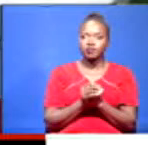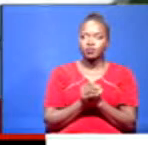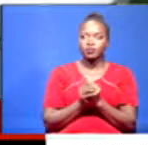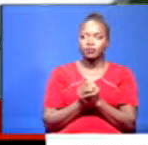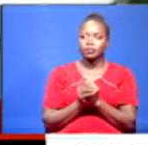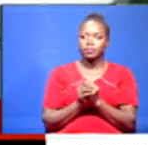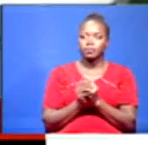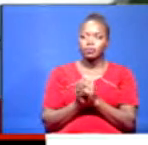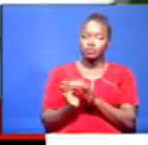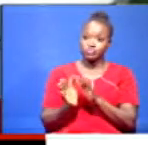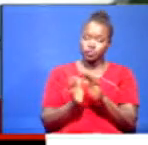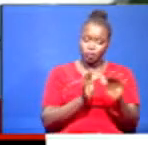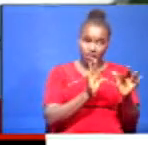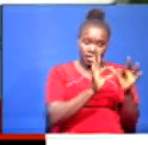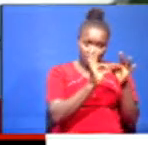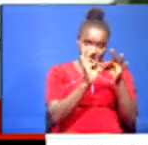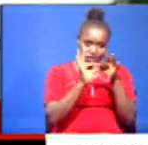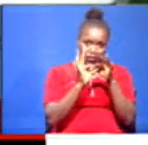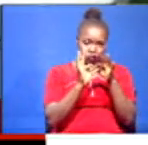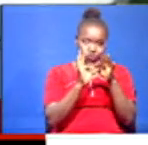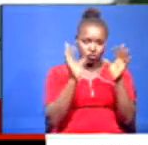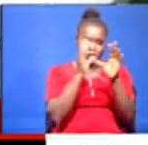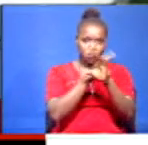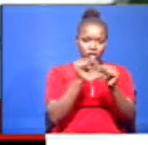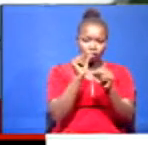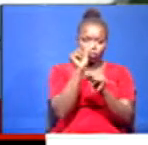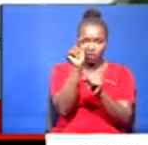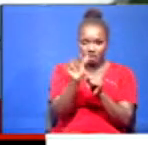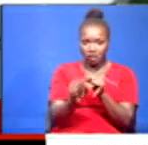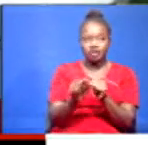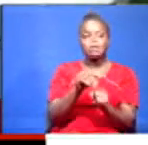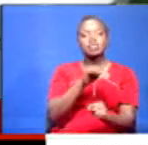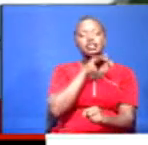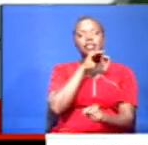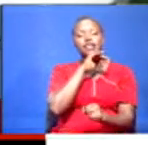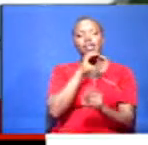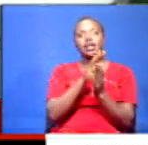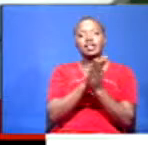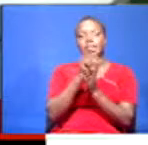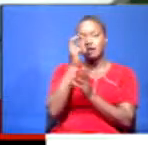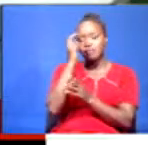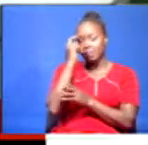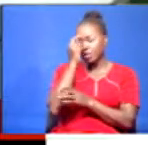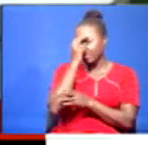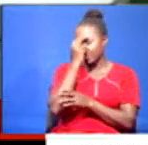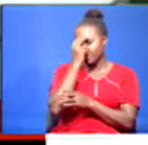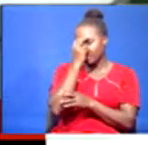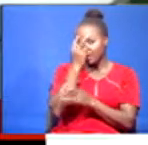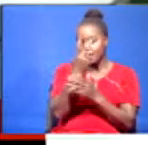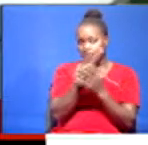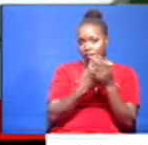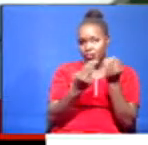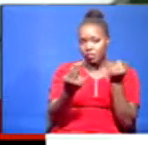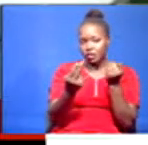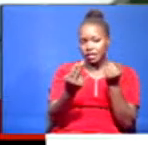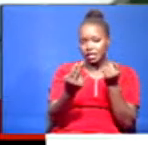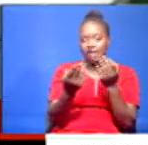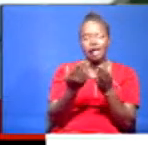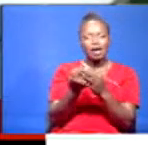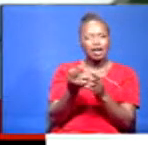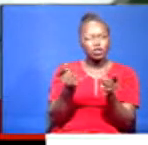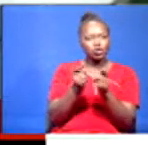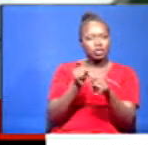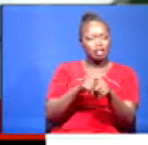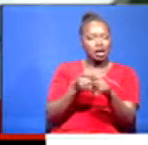Now, Azimio la Umoja presidential candidate Raila Odinga and his running mate Martha Karua, as I indicated a little while ago, held a